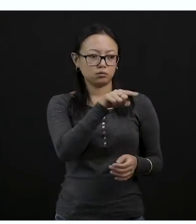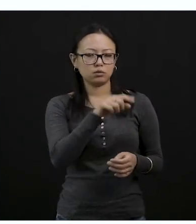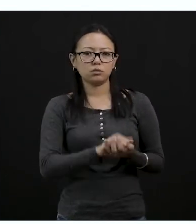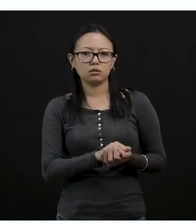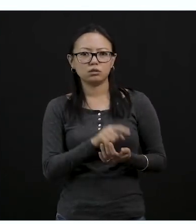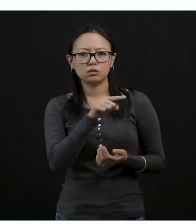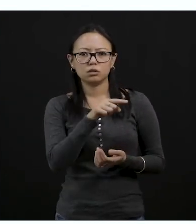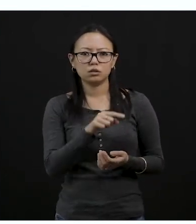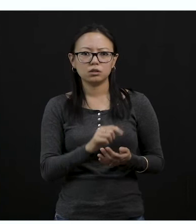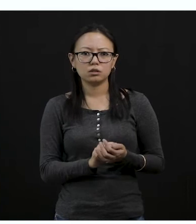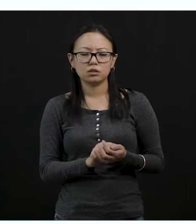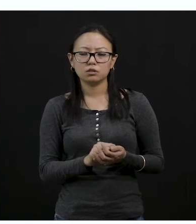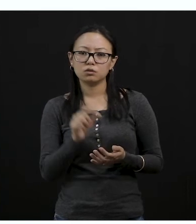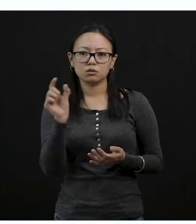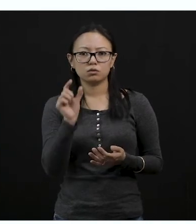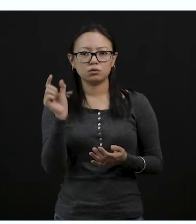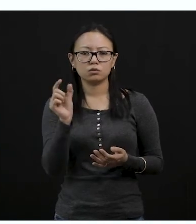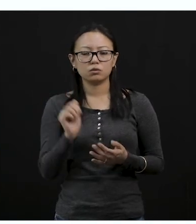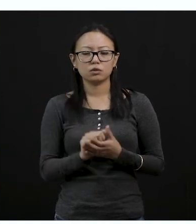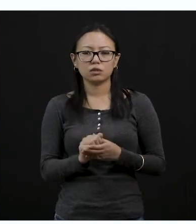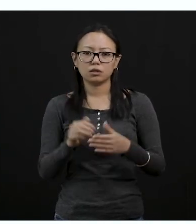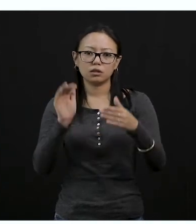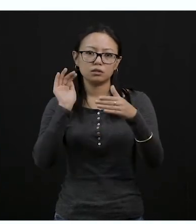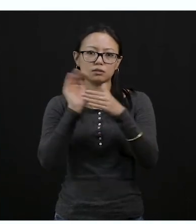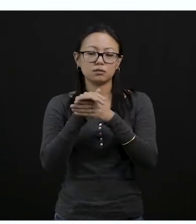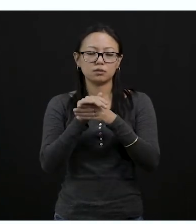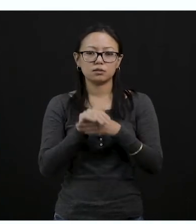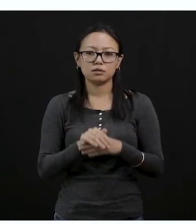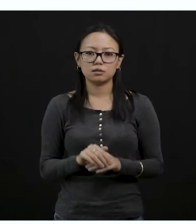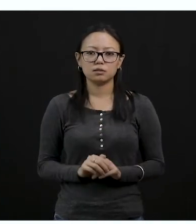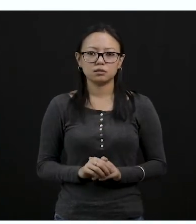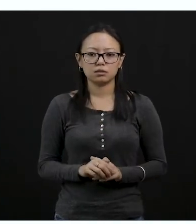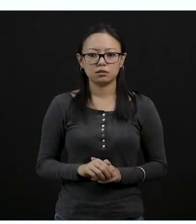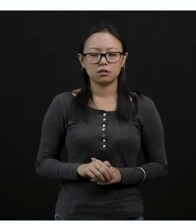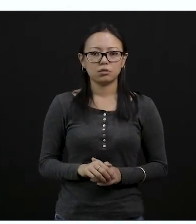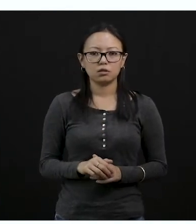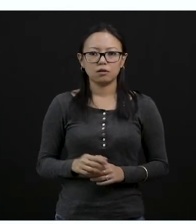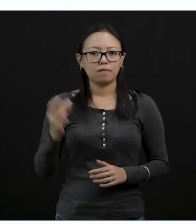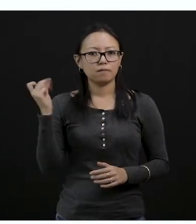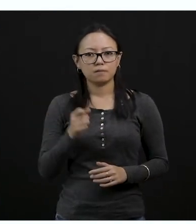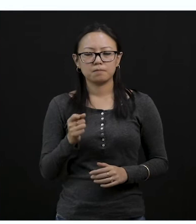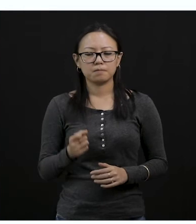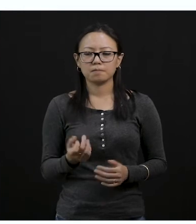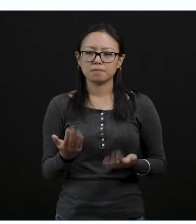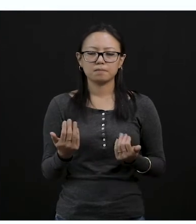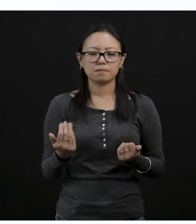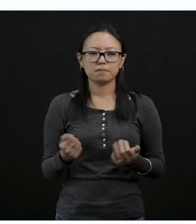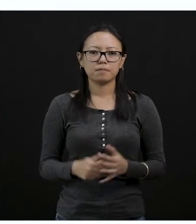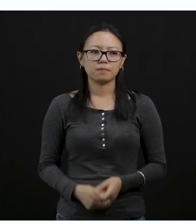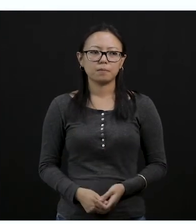I can send my documents to another person immediately or within few minutes or an hour. Okay,